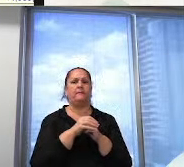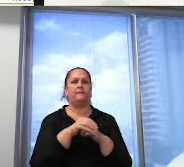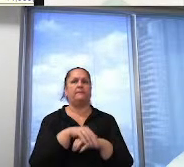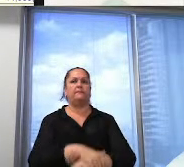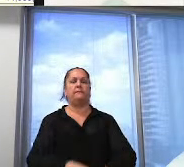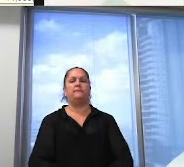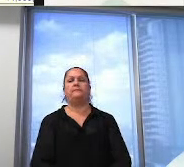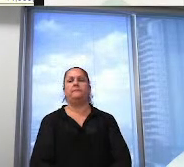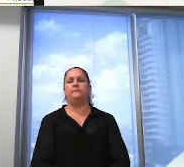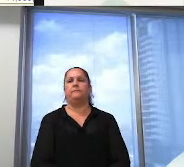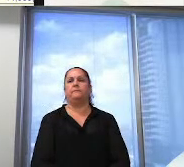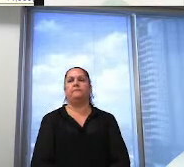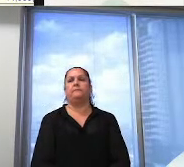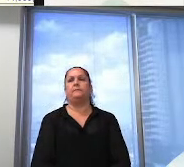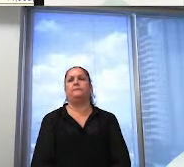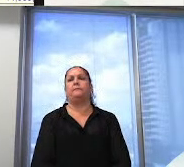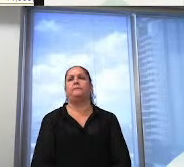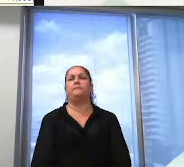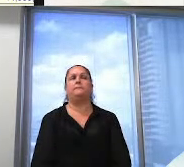your